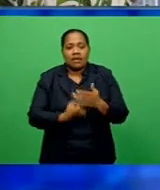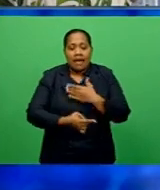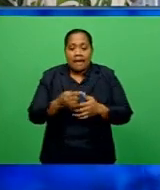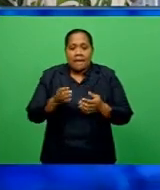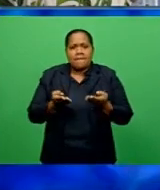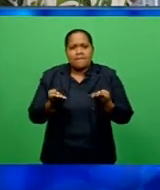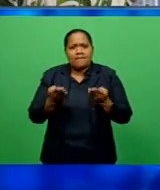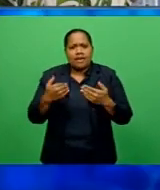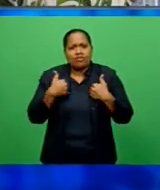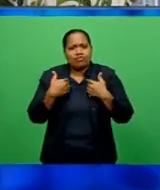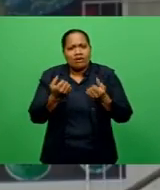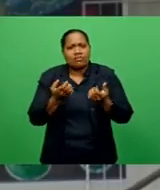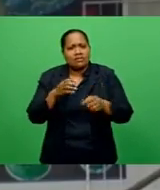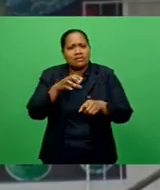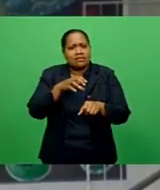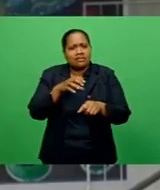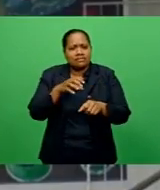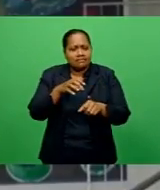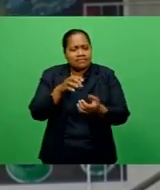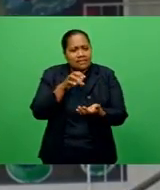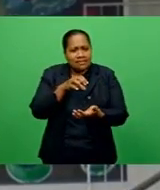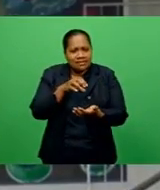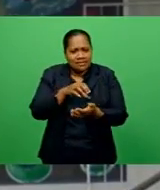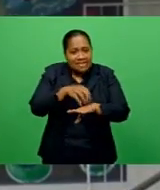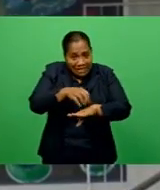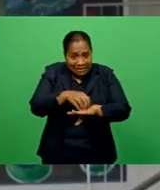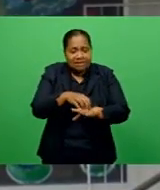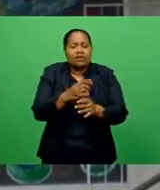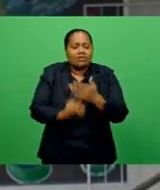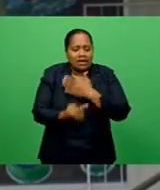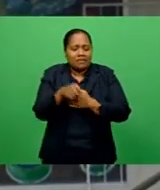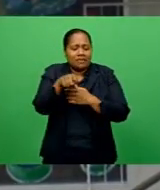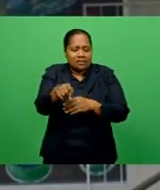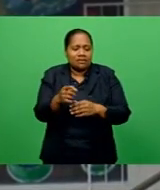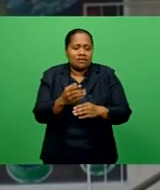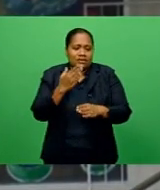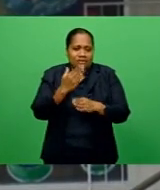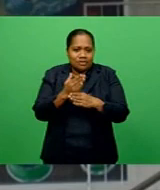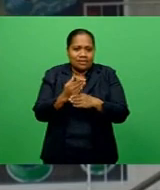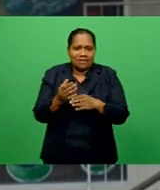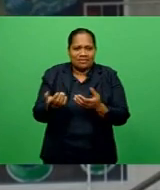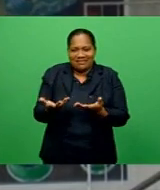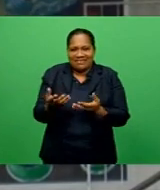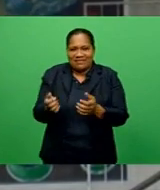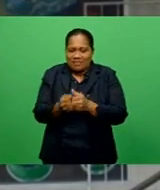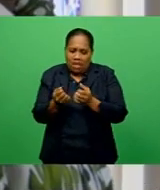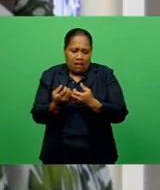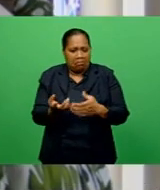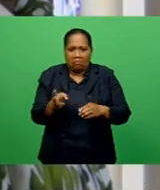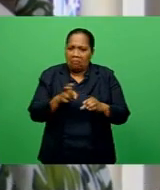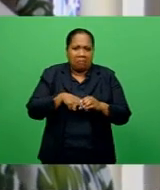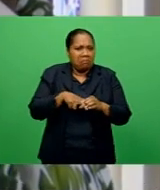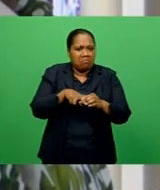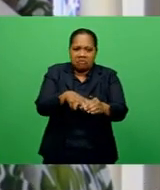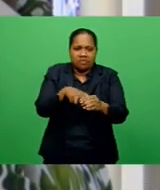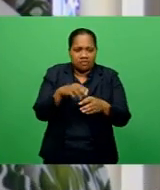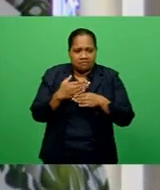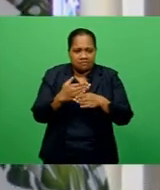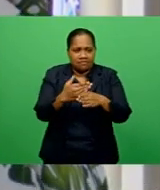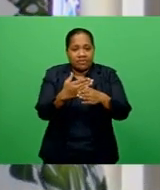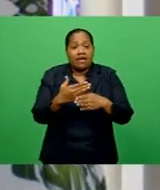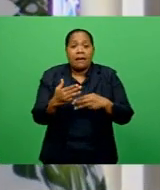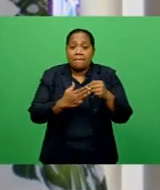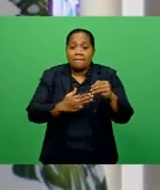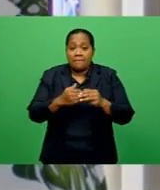any of its employees. The company employs 15 Fijians and offers a wide range of pastries. Managing Director Rohit Deo says